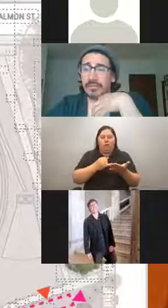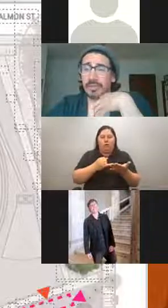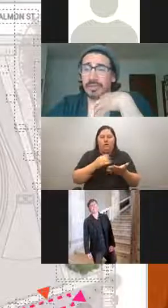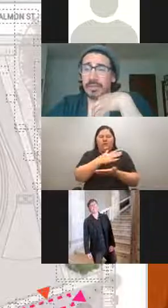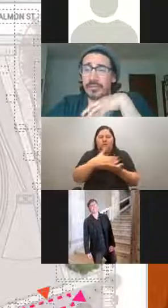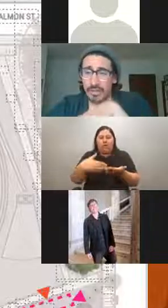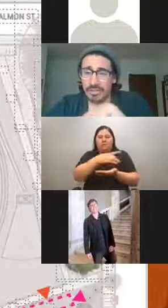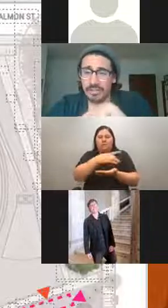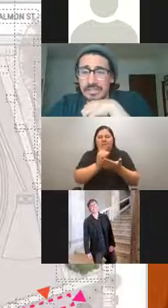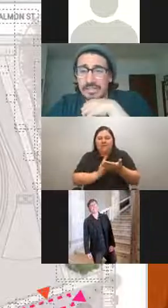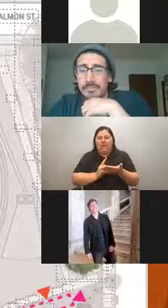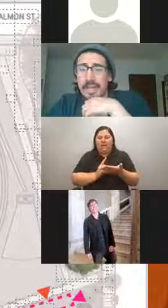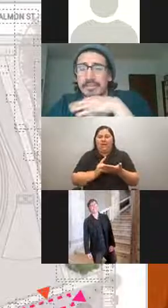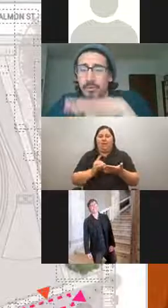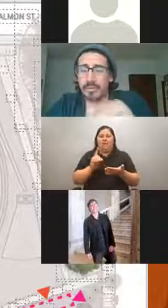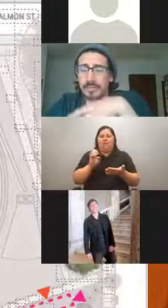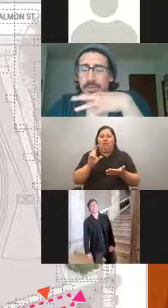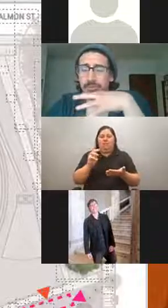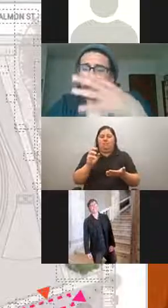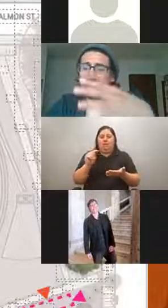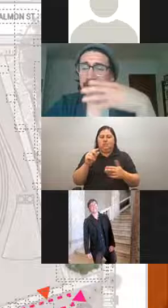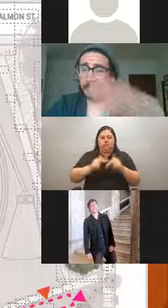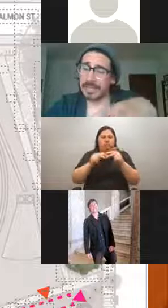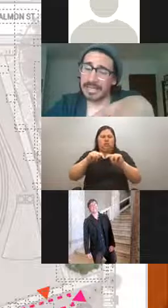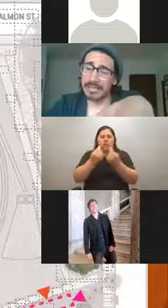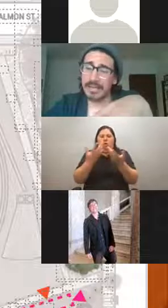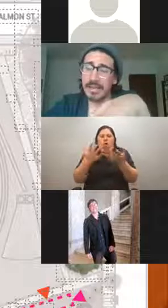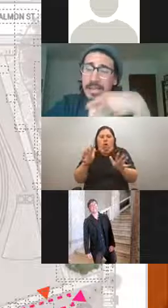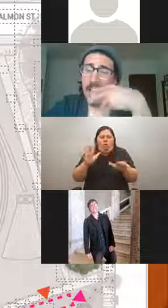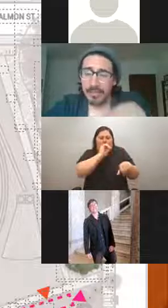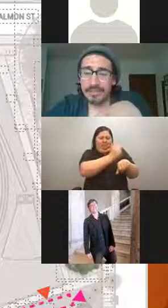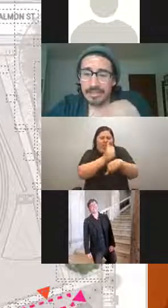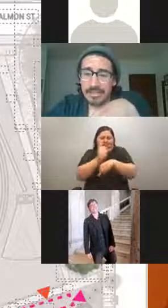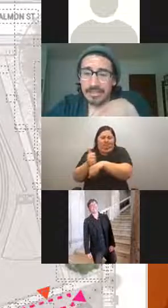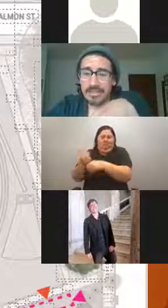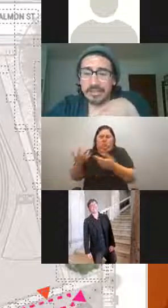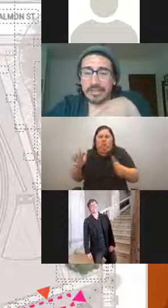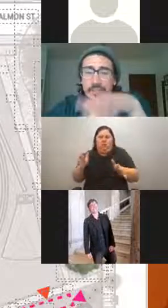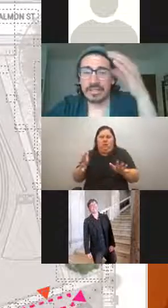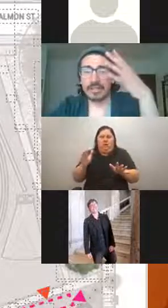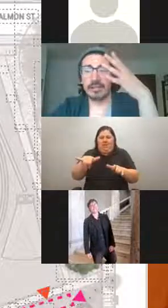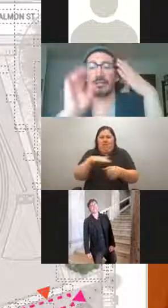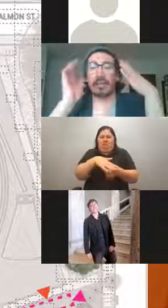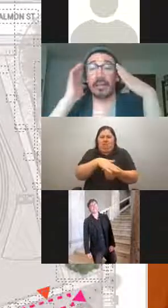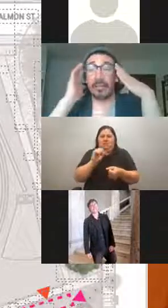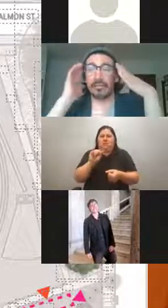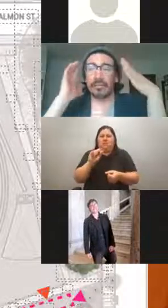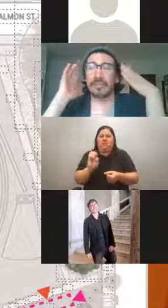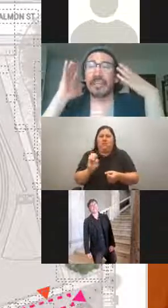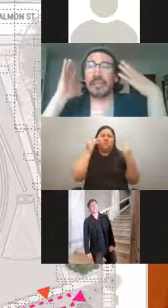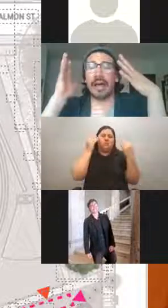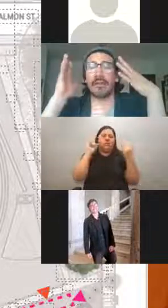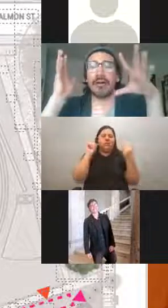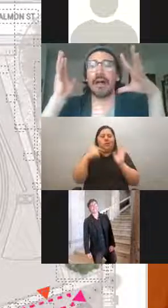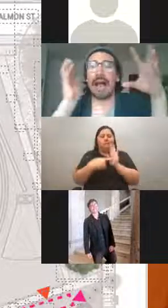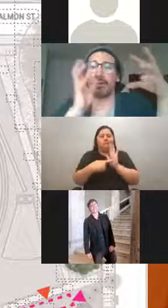that the construction team has already been putting into place at the site. And so thinking